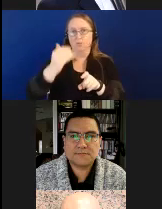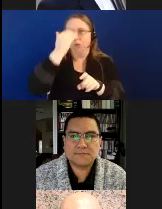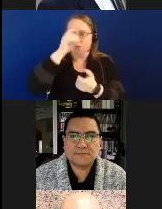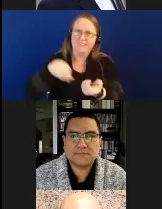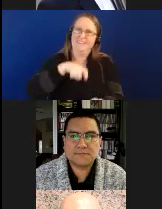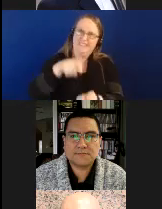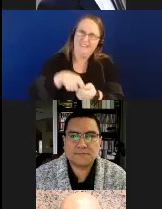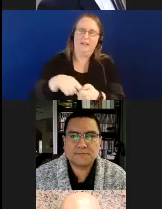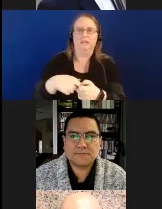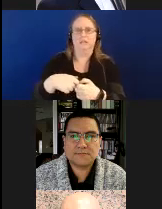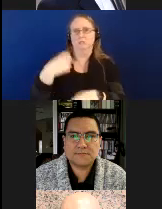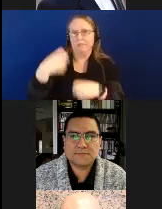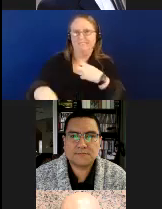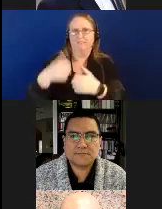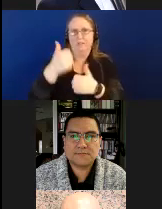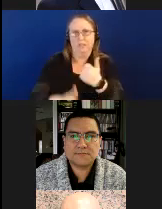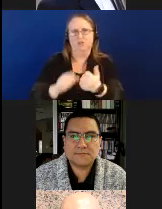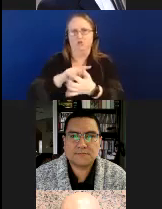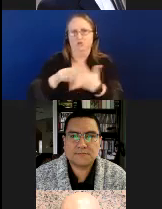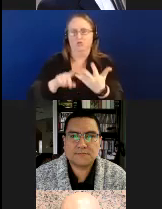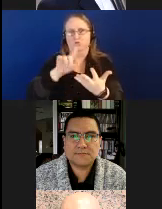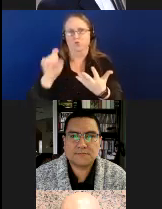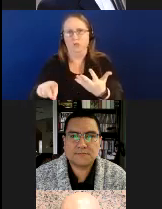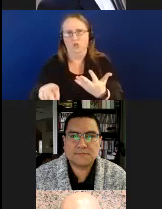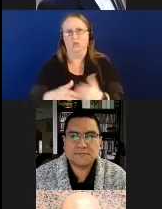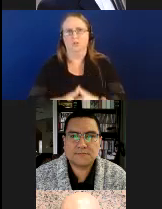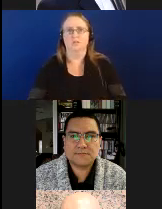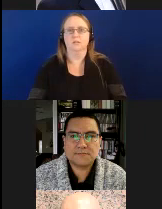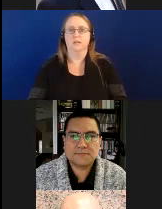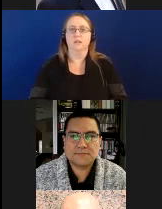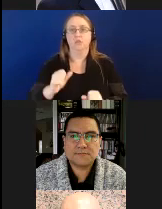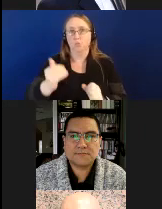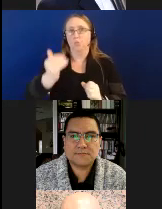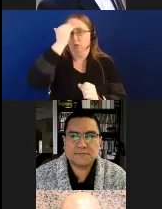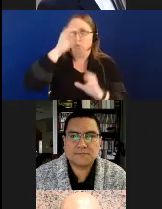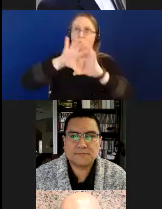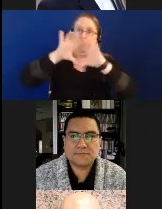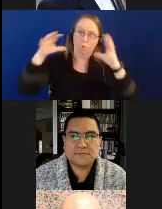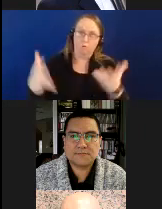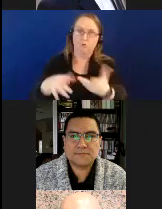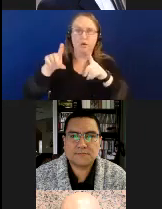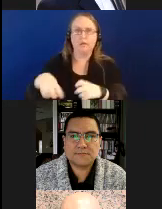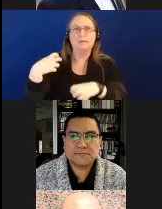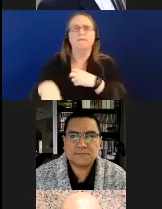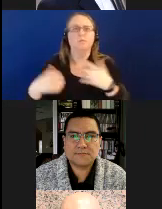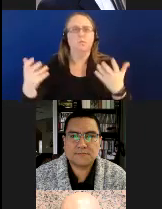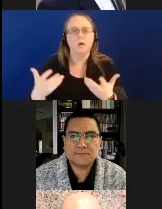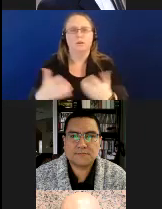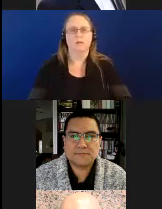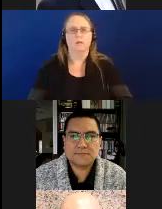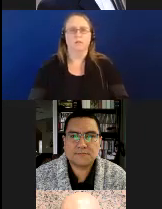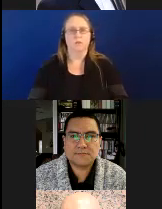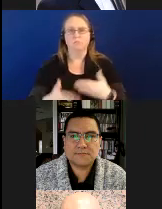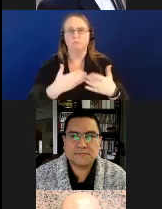each of those individual questions are, and therefore how hard the overall test is. So even though if you picture each of the items